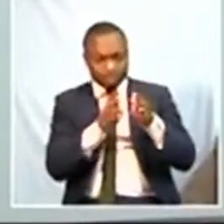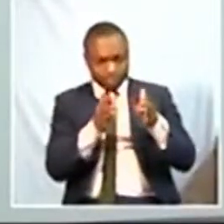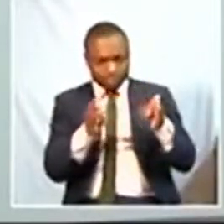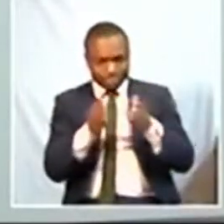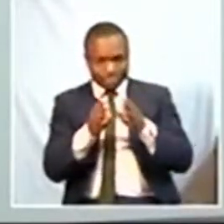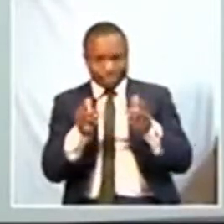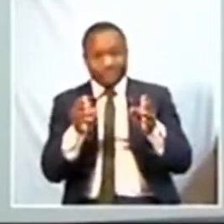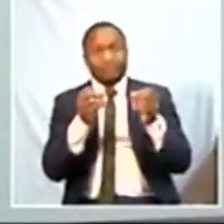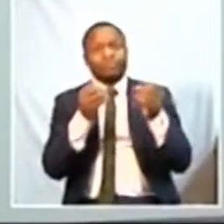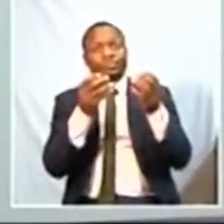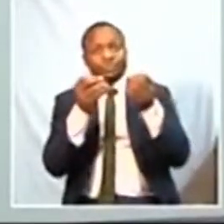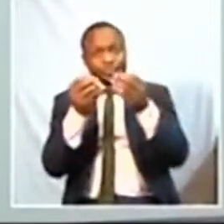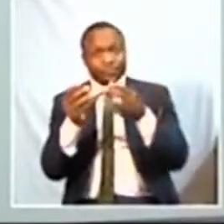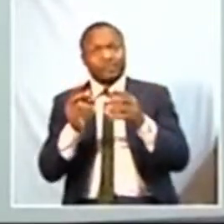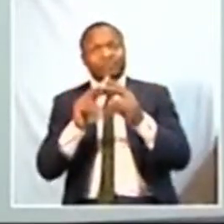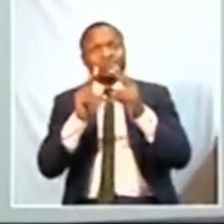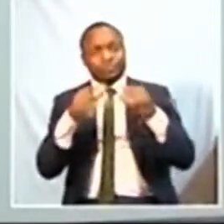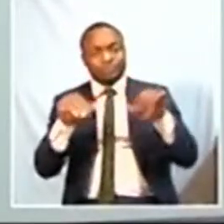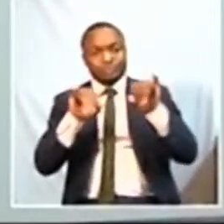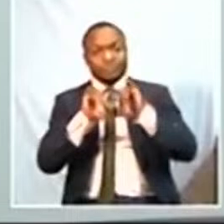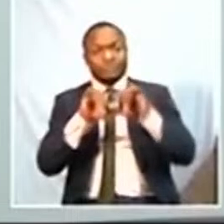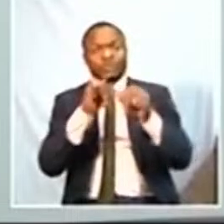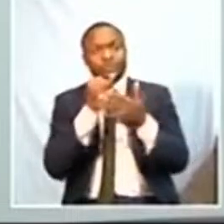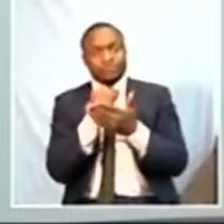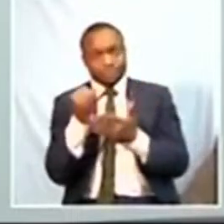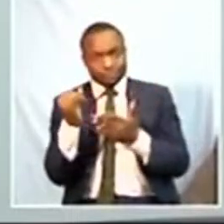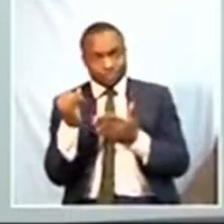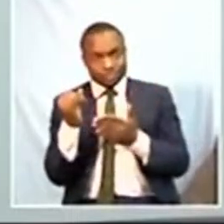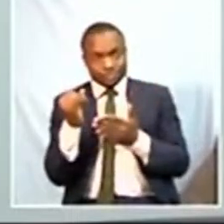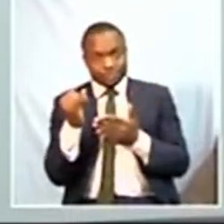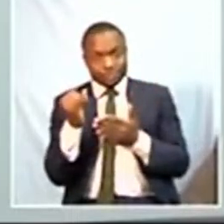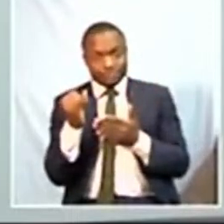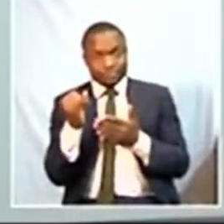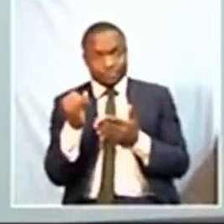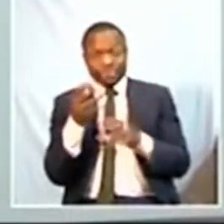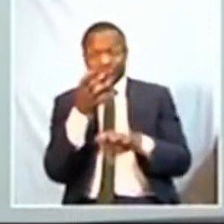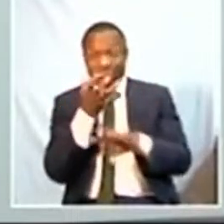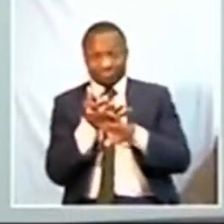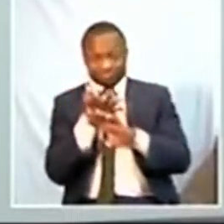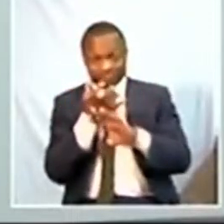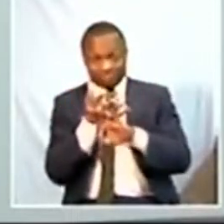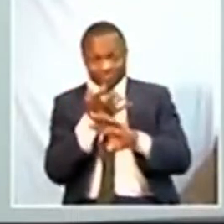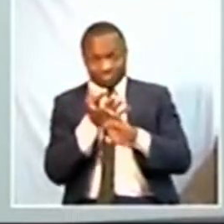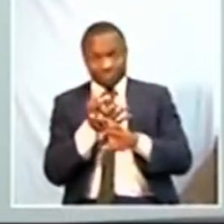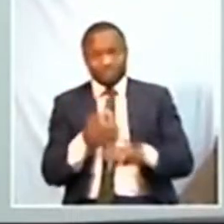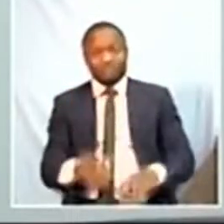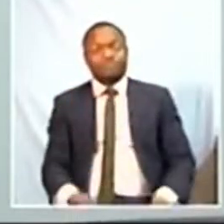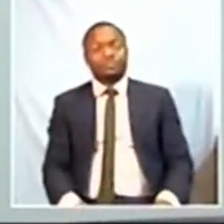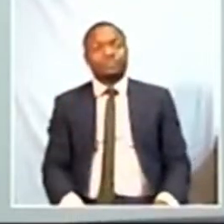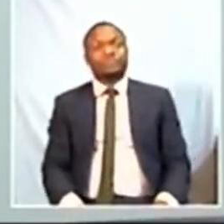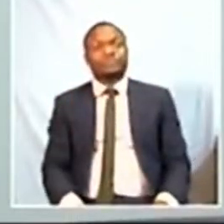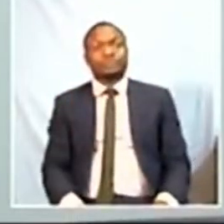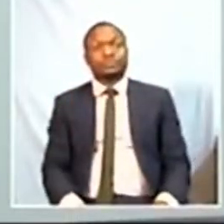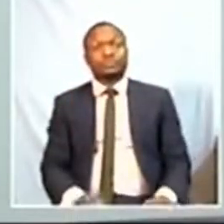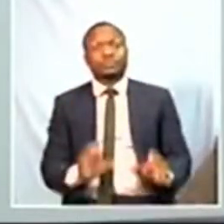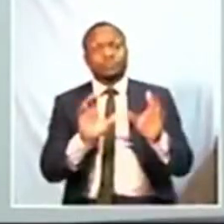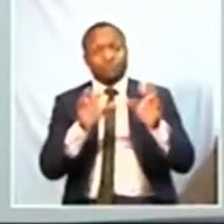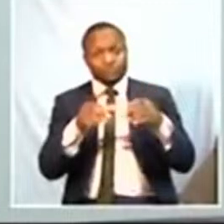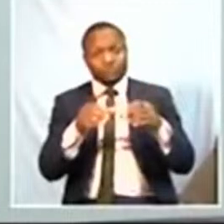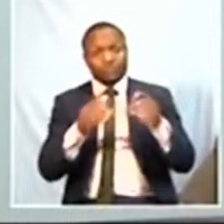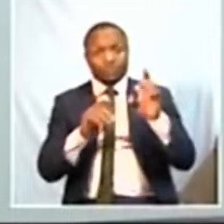too many and on very important issues, makes it difficult for this committee